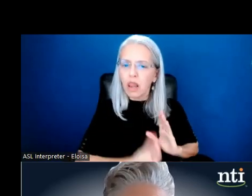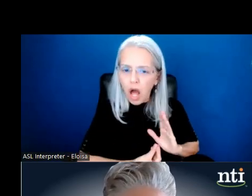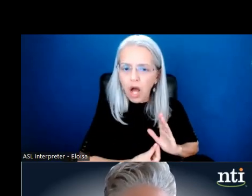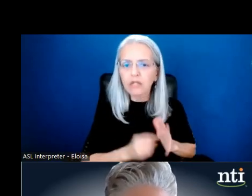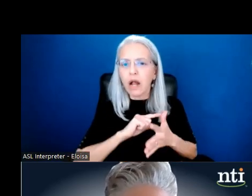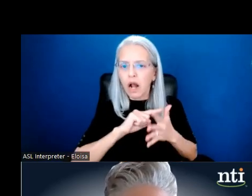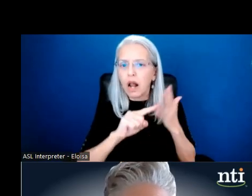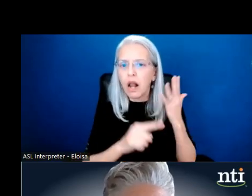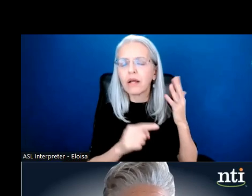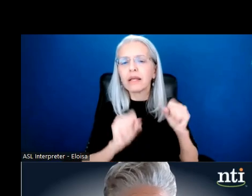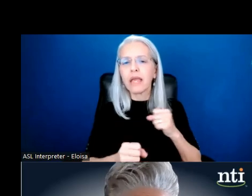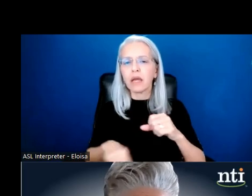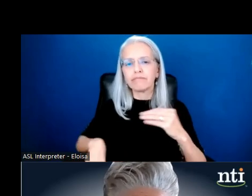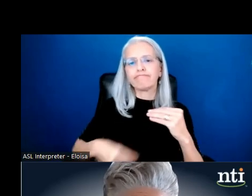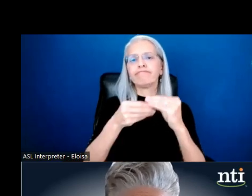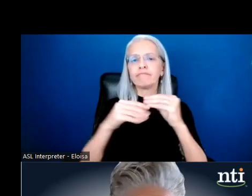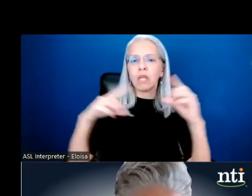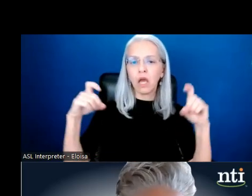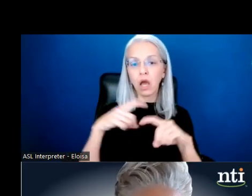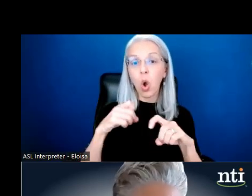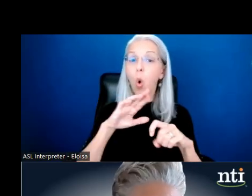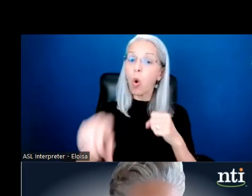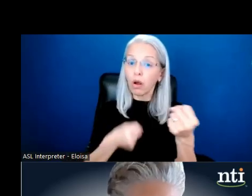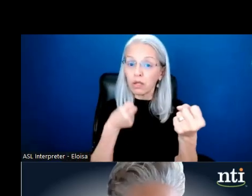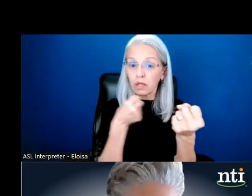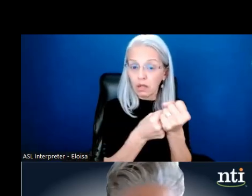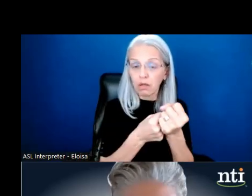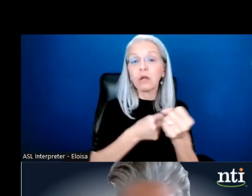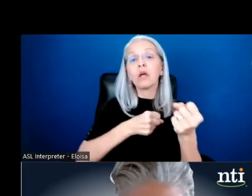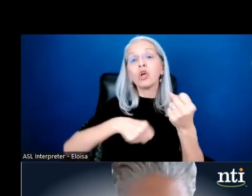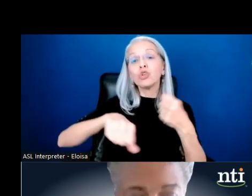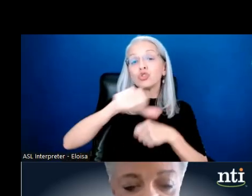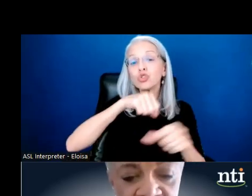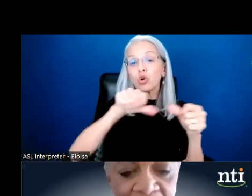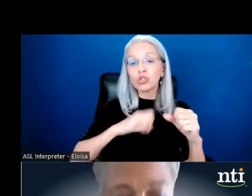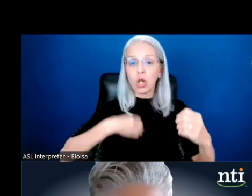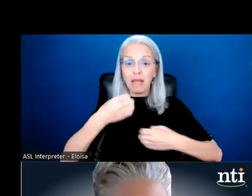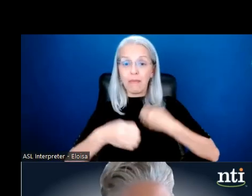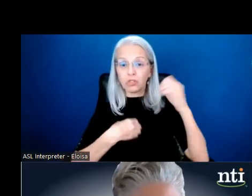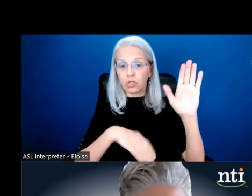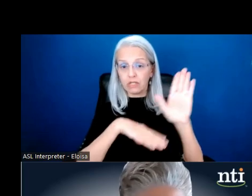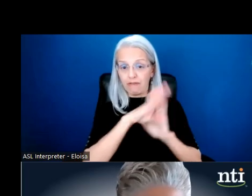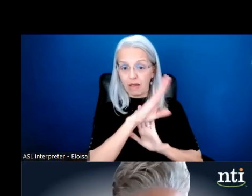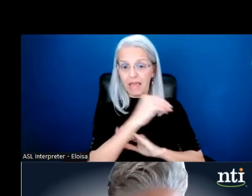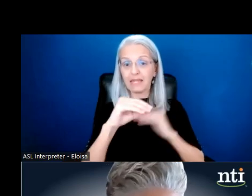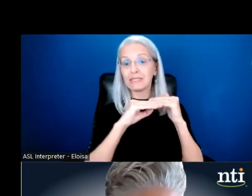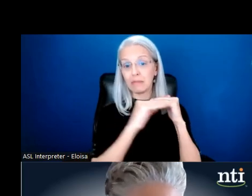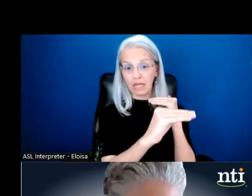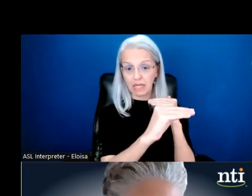can complicate or contribute to social, emotional development and